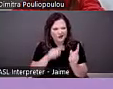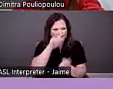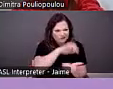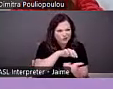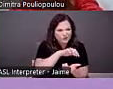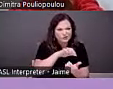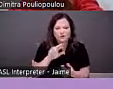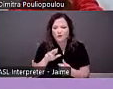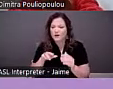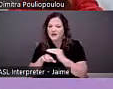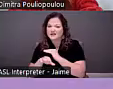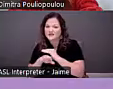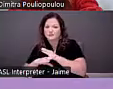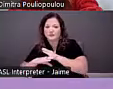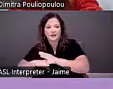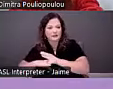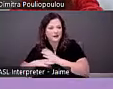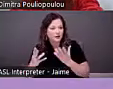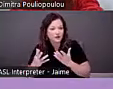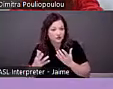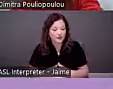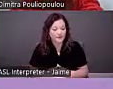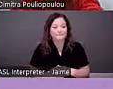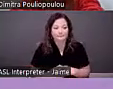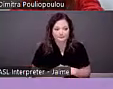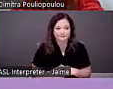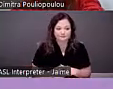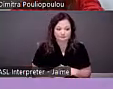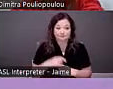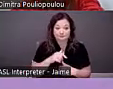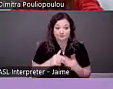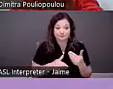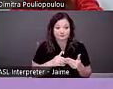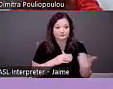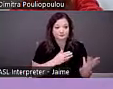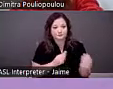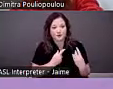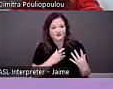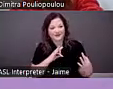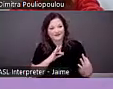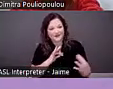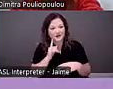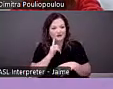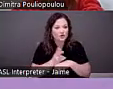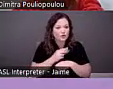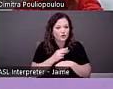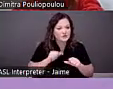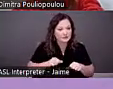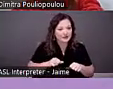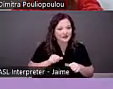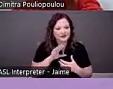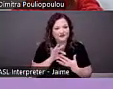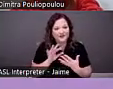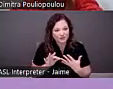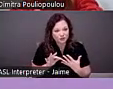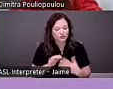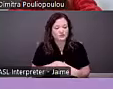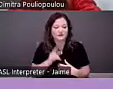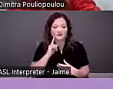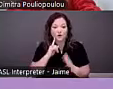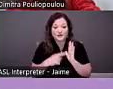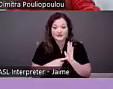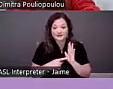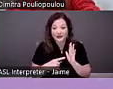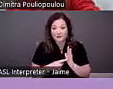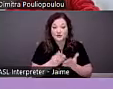accessibility barriers. This process provided feedback on usability features. For example, some buttons